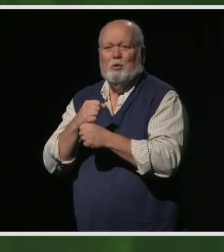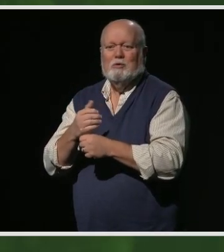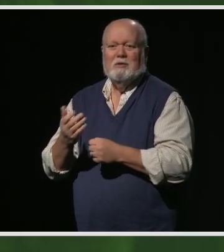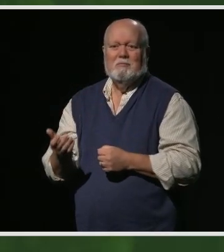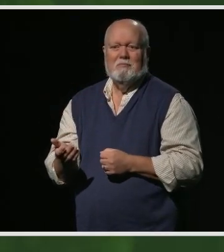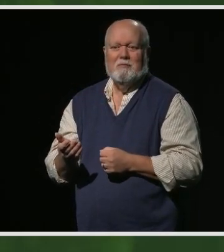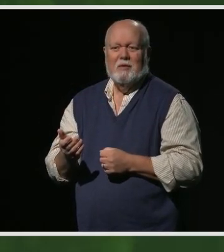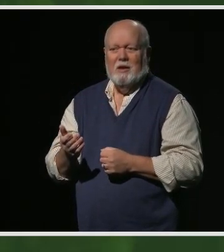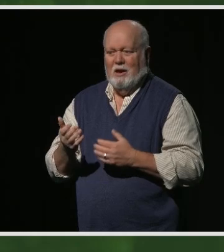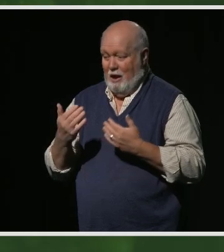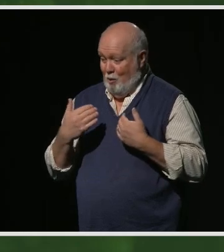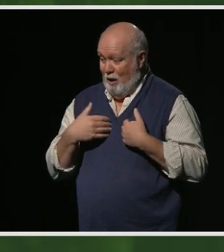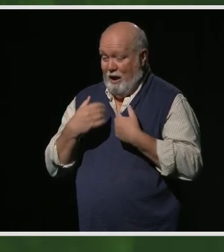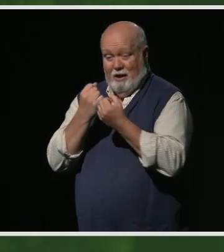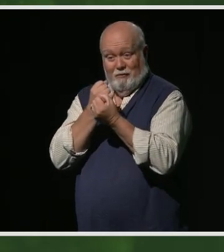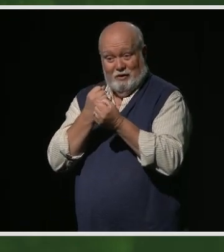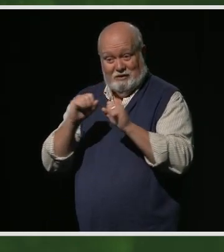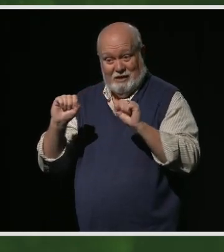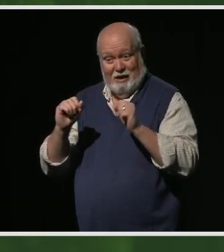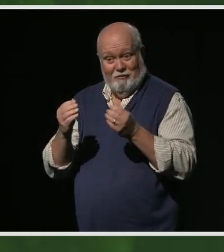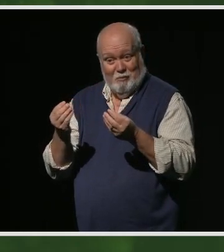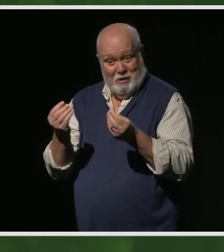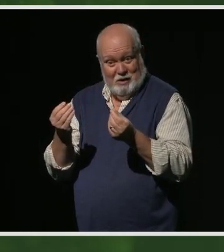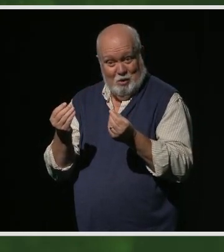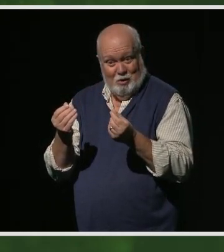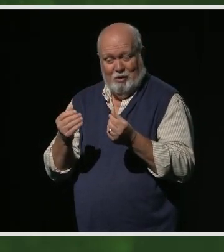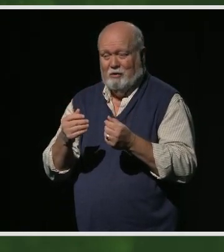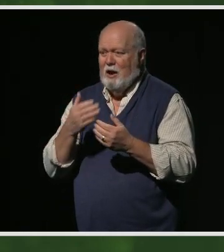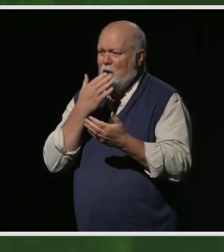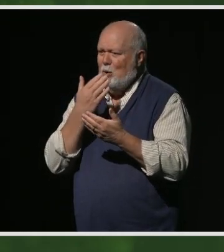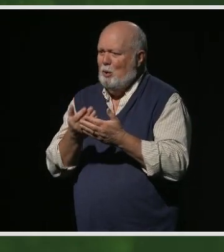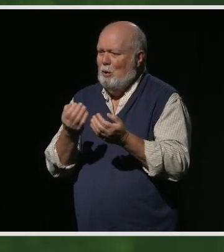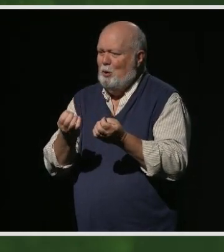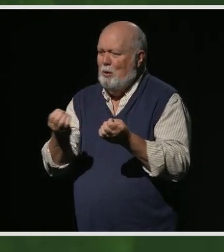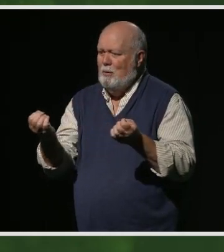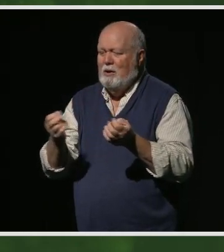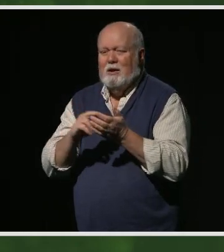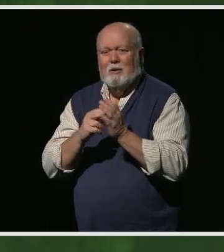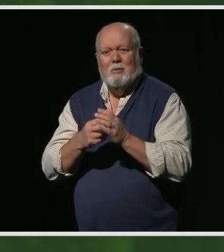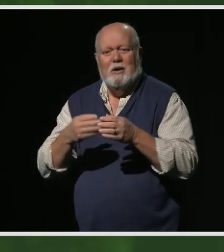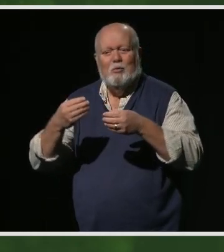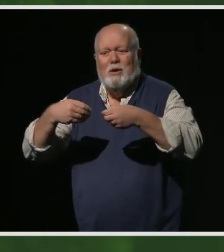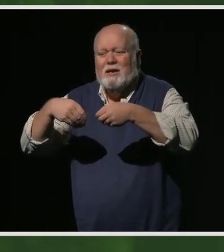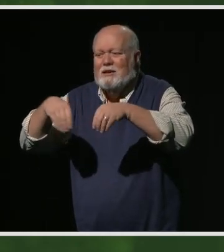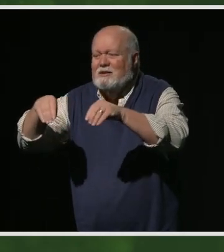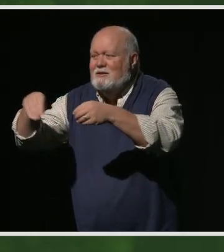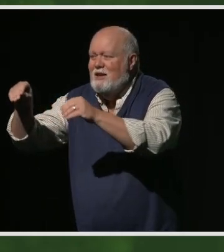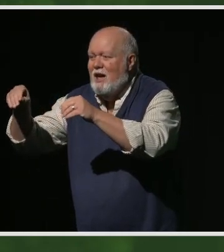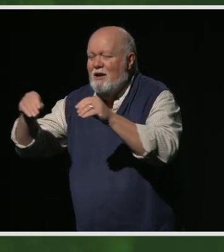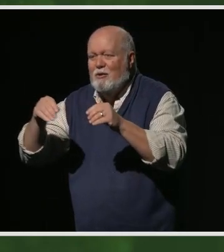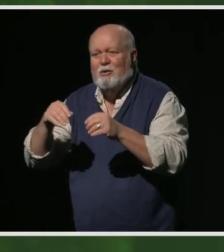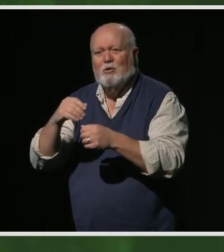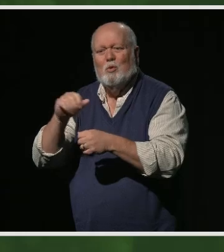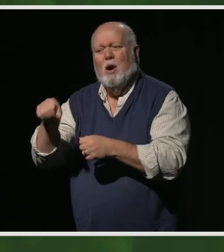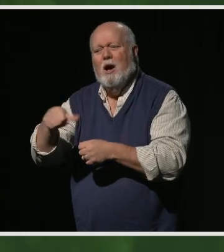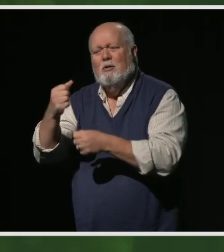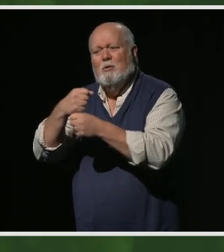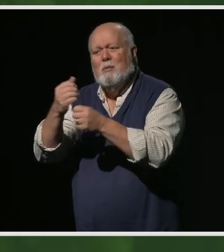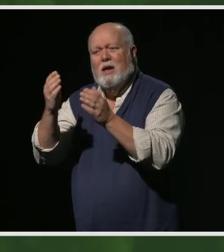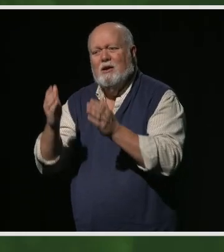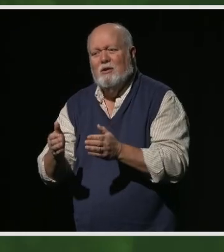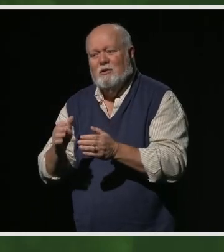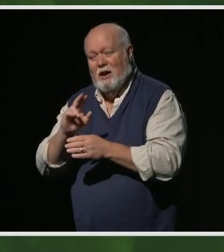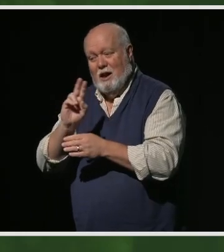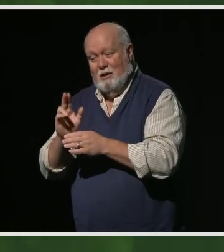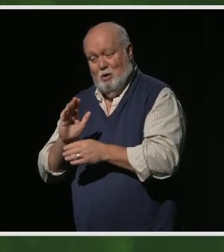And then we have safe materials and performance equivalent. This means we can sell our product to manufacturers, and they can use our product with their